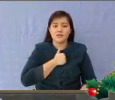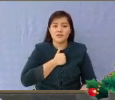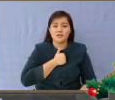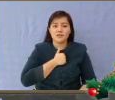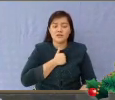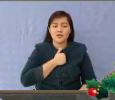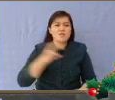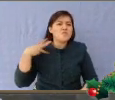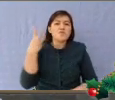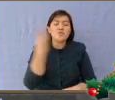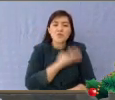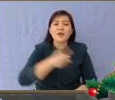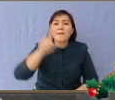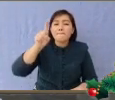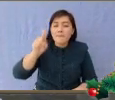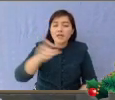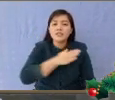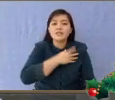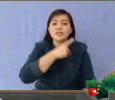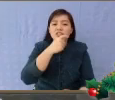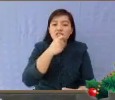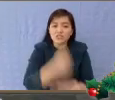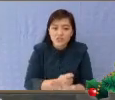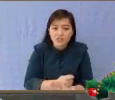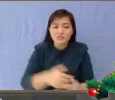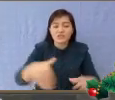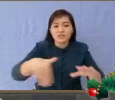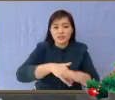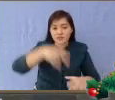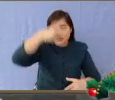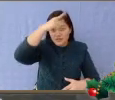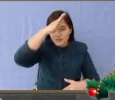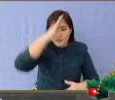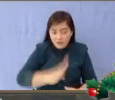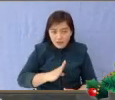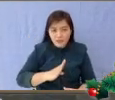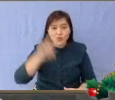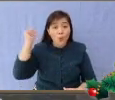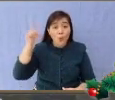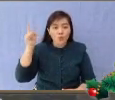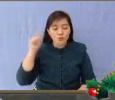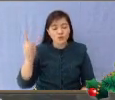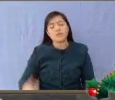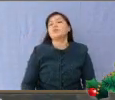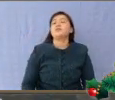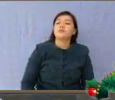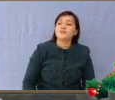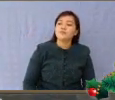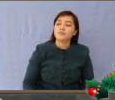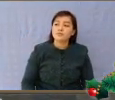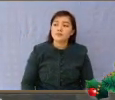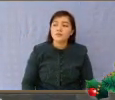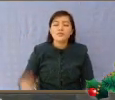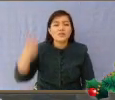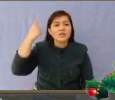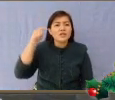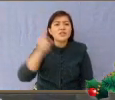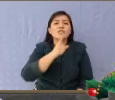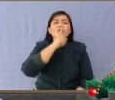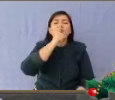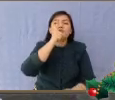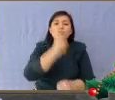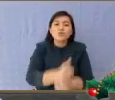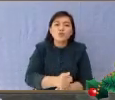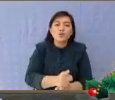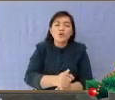Ang pananampalataya, kapatid, I mean yung totoong pananampalataya, yung totoong pagtitiwala sa